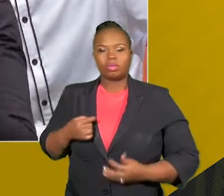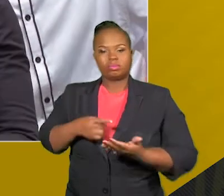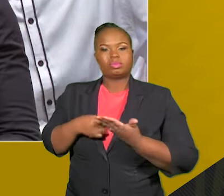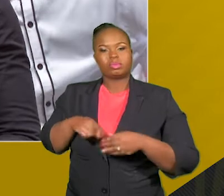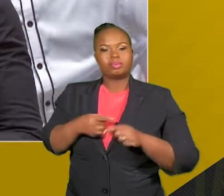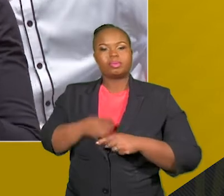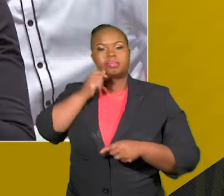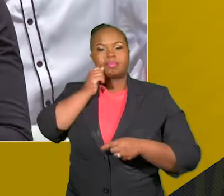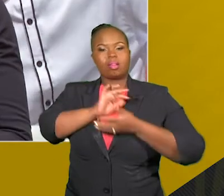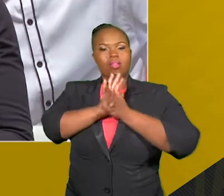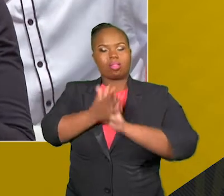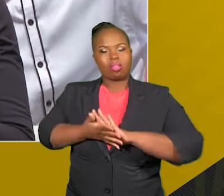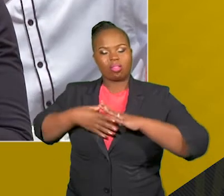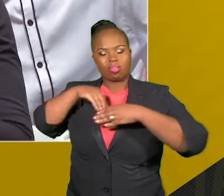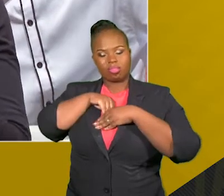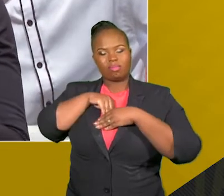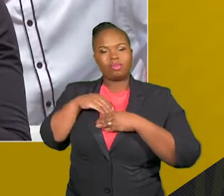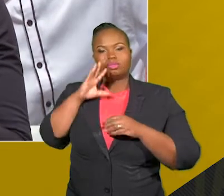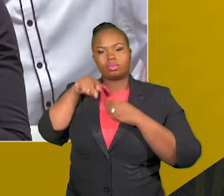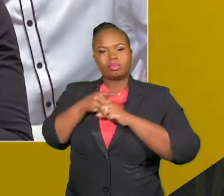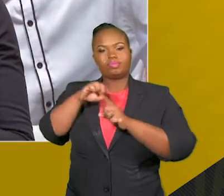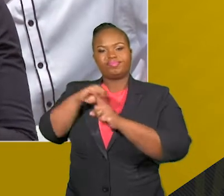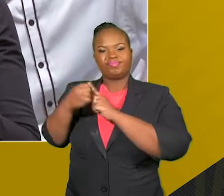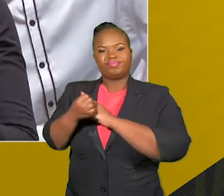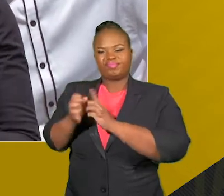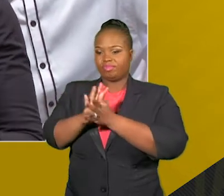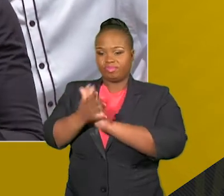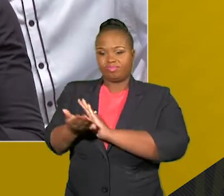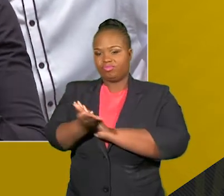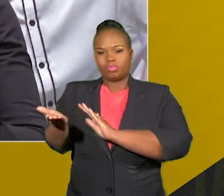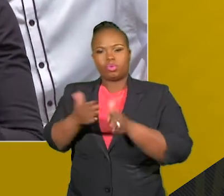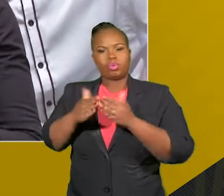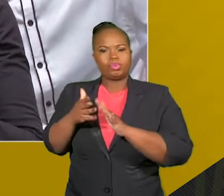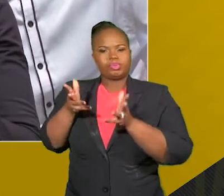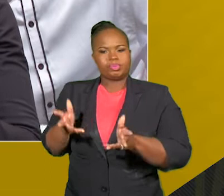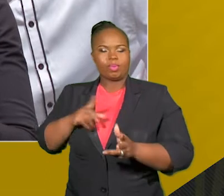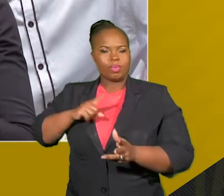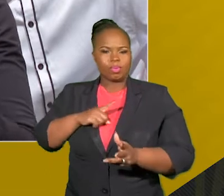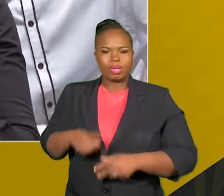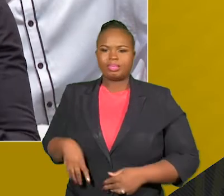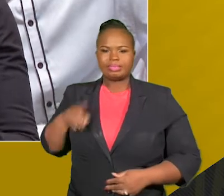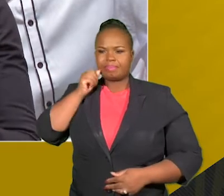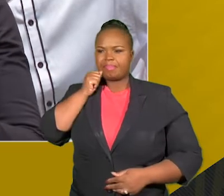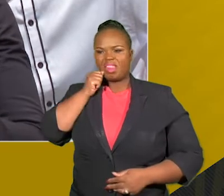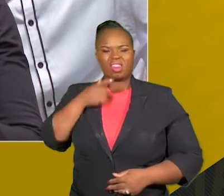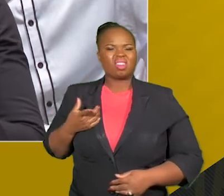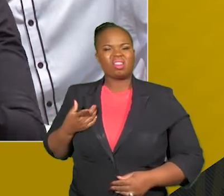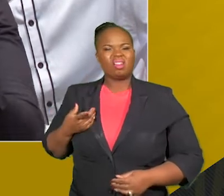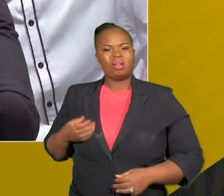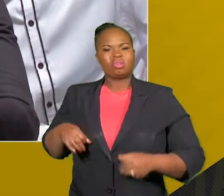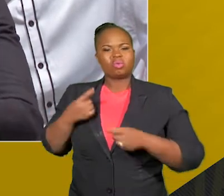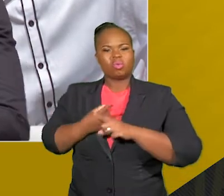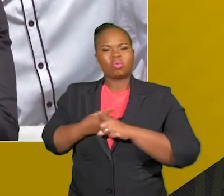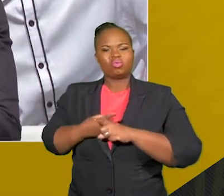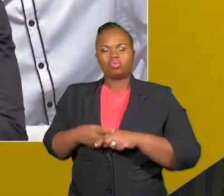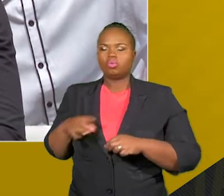a broken man, you need to talk about the society as a whole that is broken. I said last week that masculinity is not static. It's not something that is